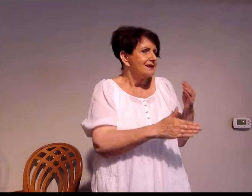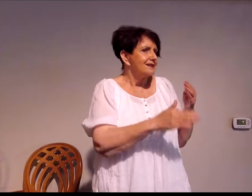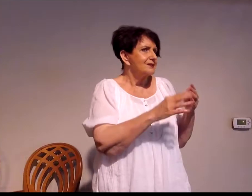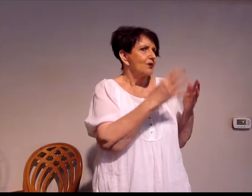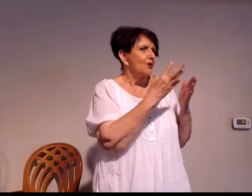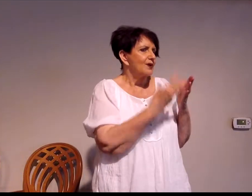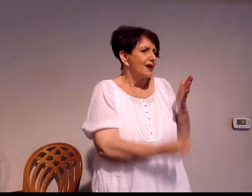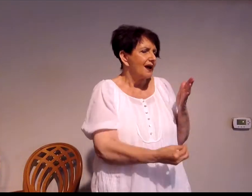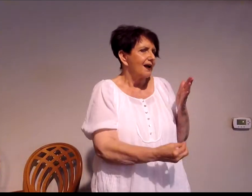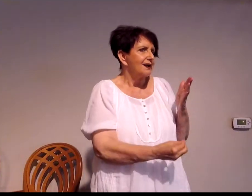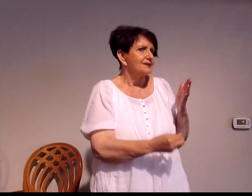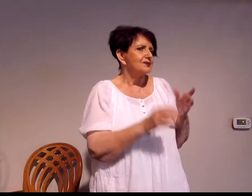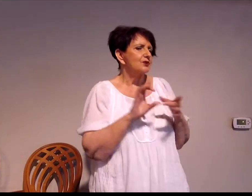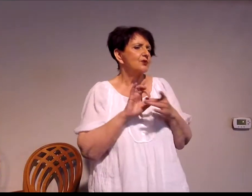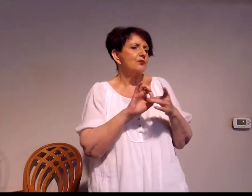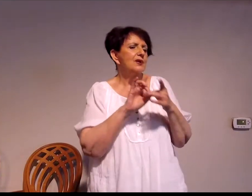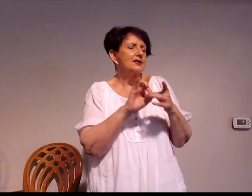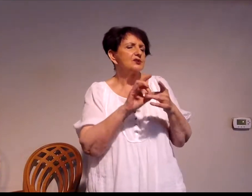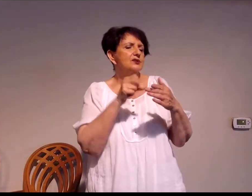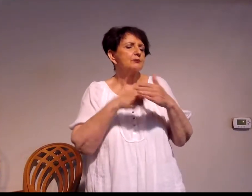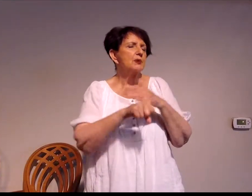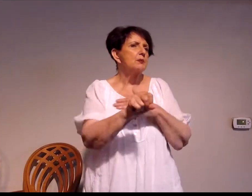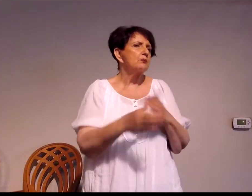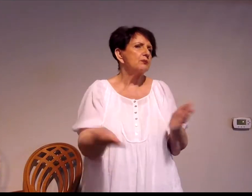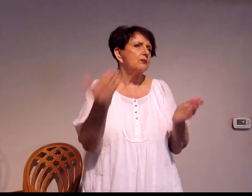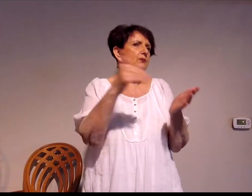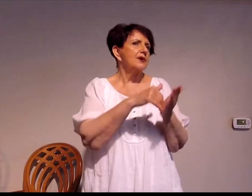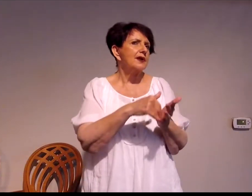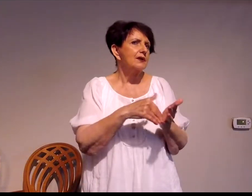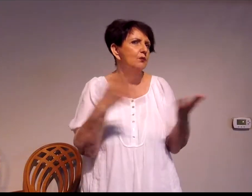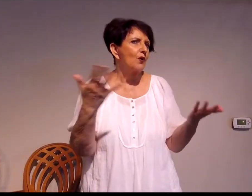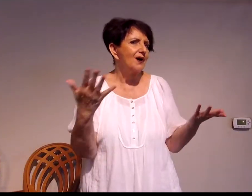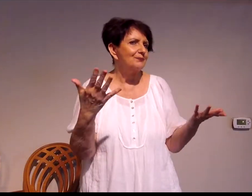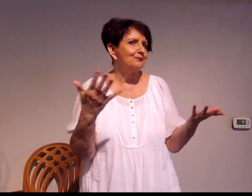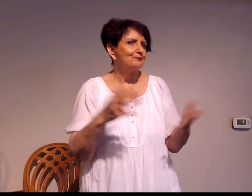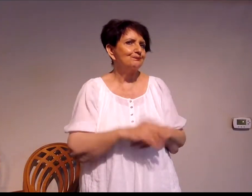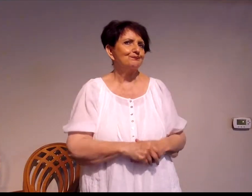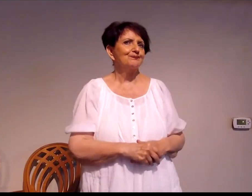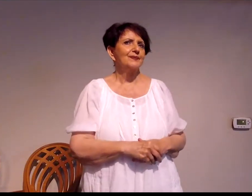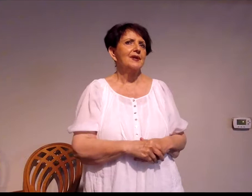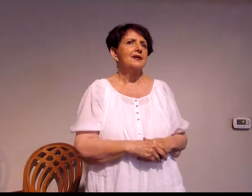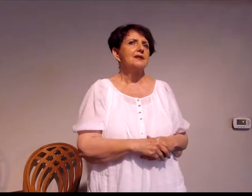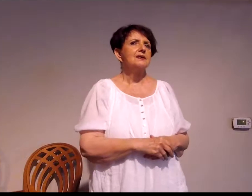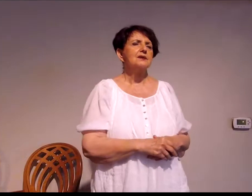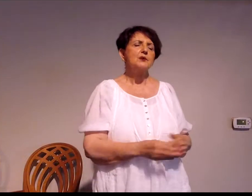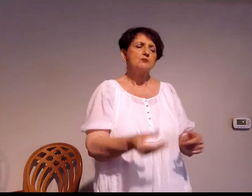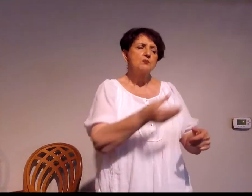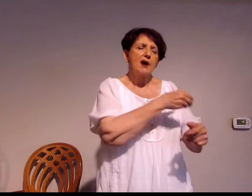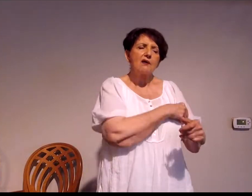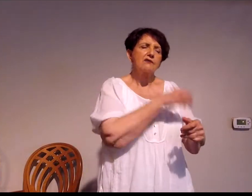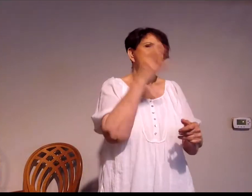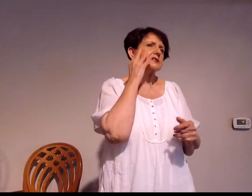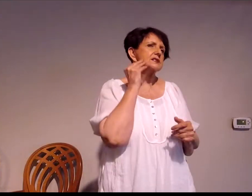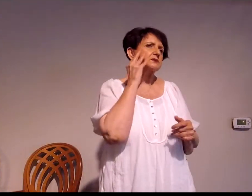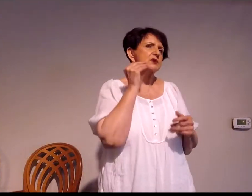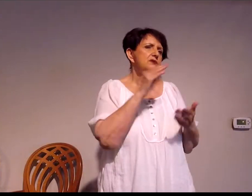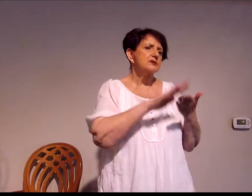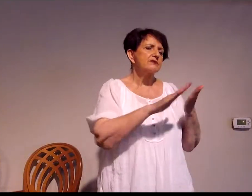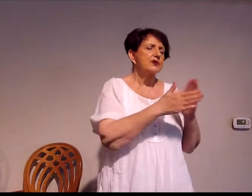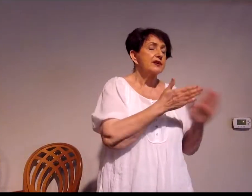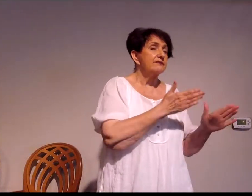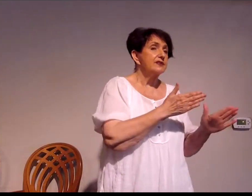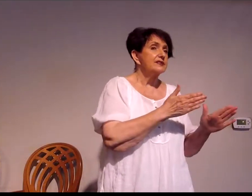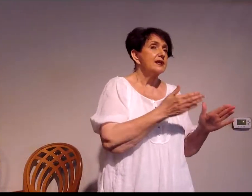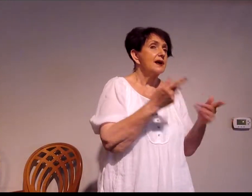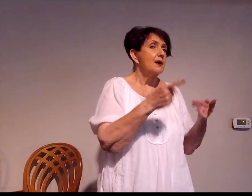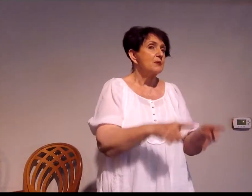our relationship? One of my most powerful experiences of forgiveness happened when I finally stopped running from